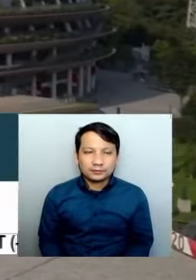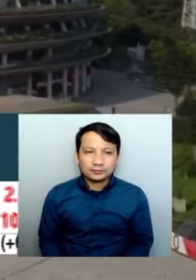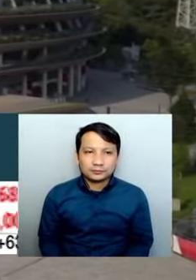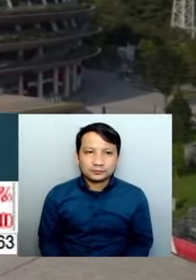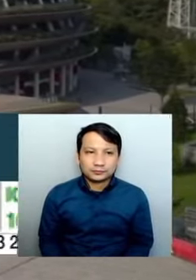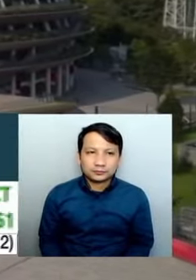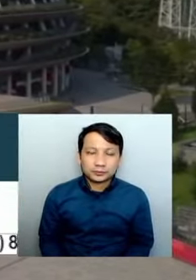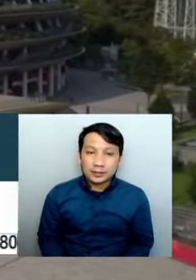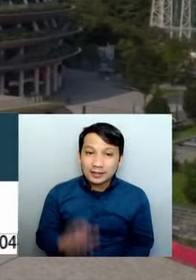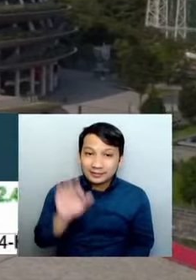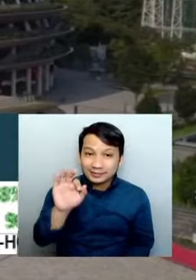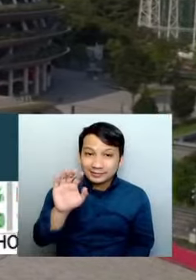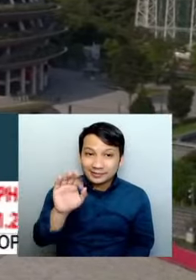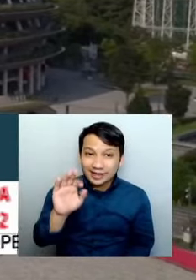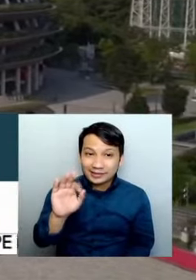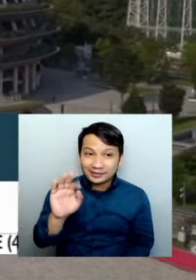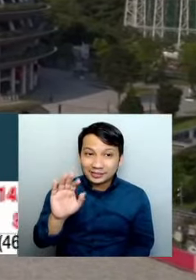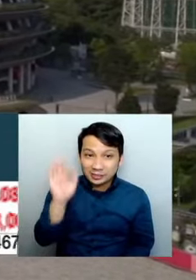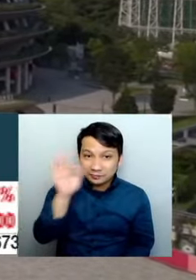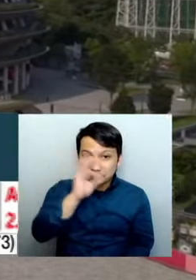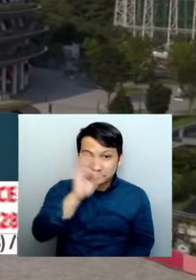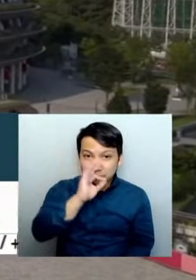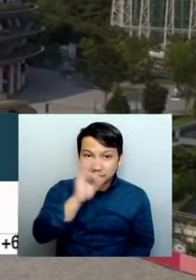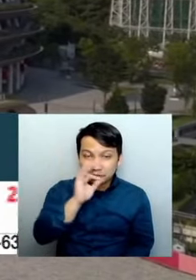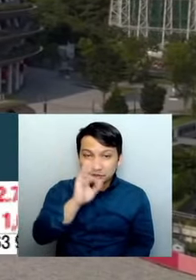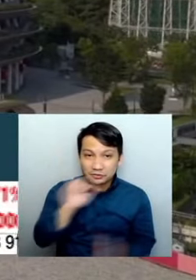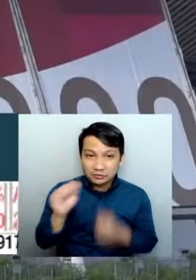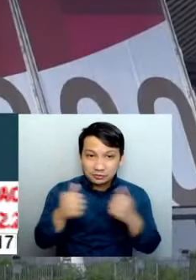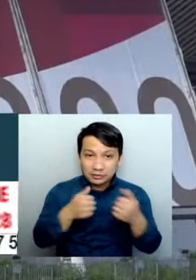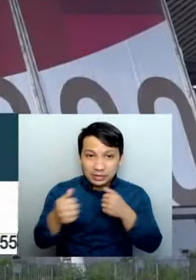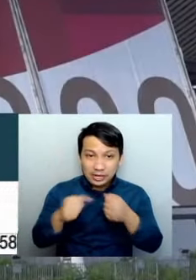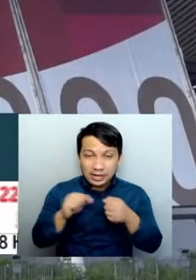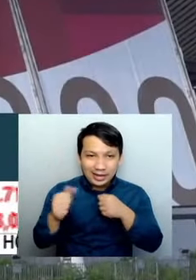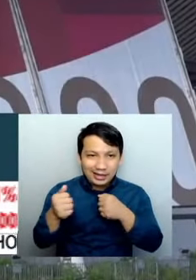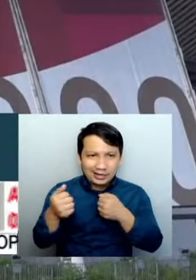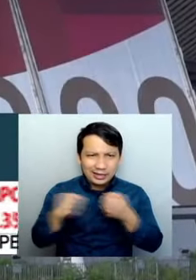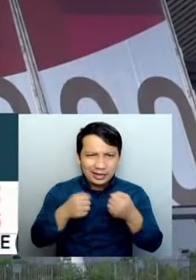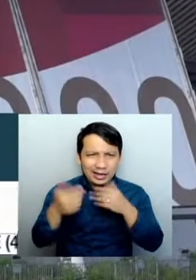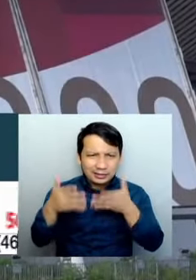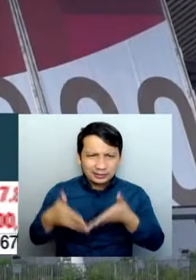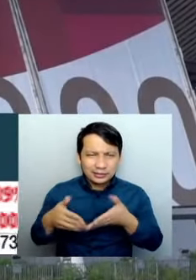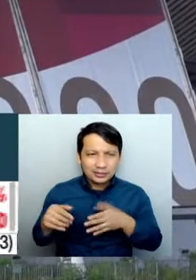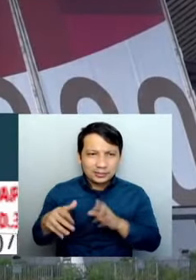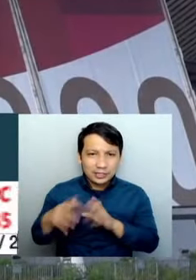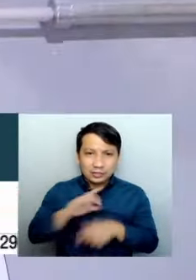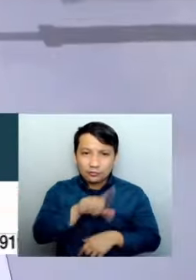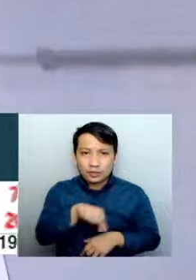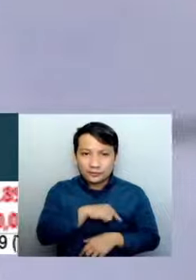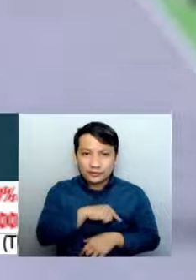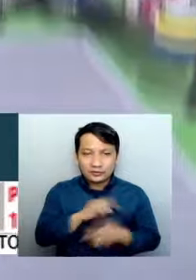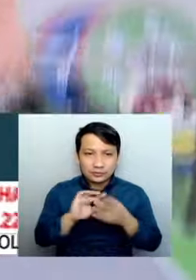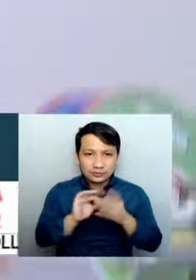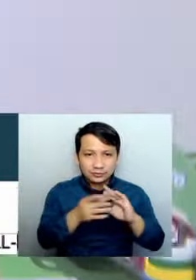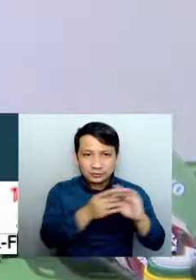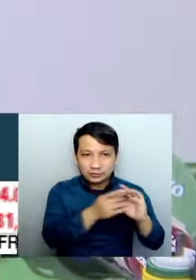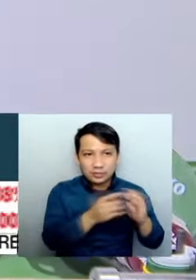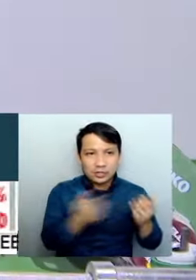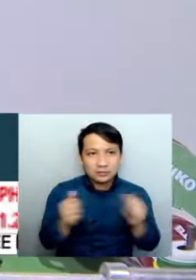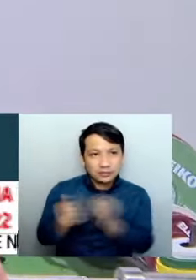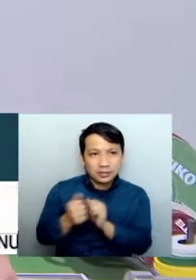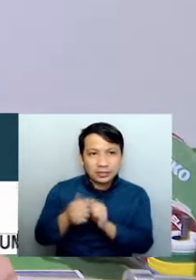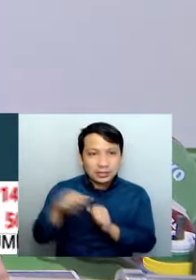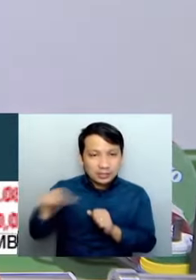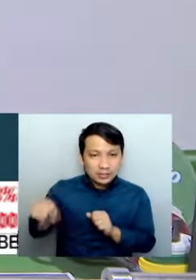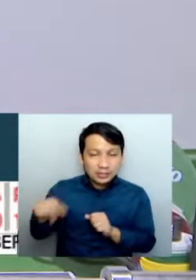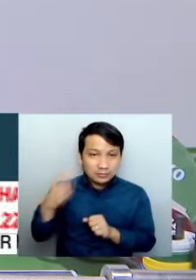19 Filipino athletes have qualified for the Tokyo Olympics. This year's delegation is led by seasoned athlete Haydelyn Diaz, who broke the